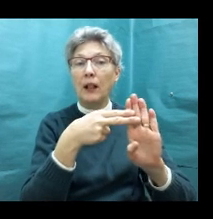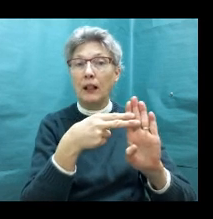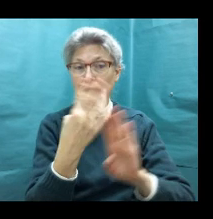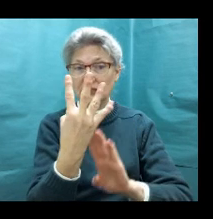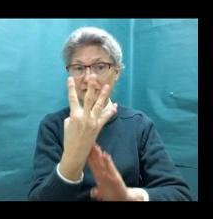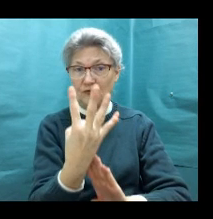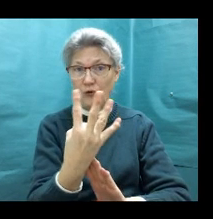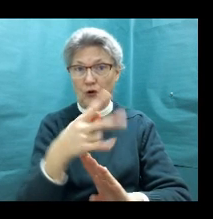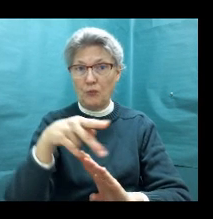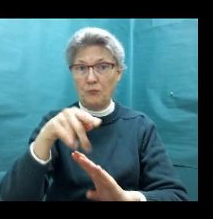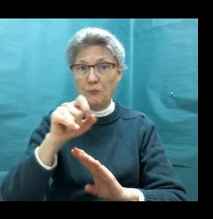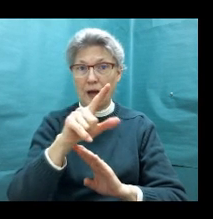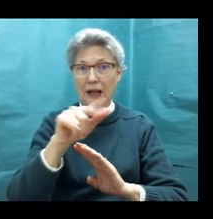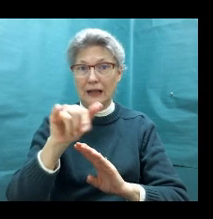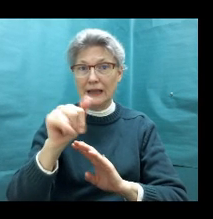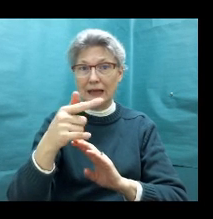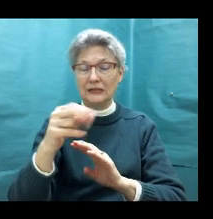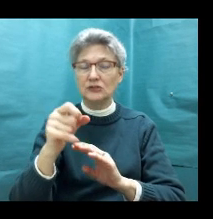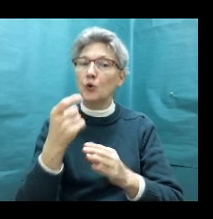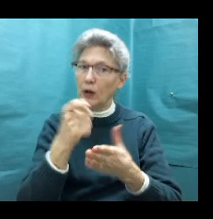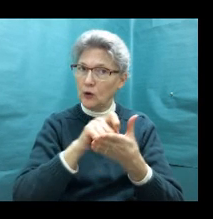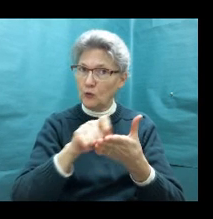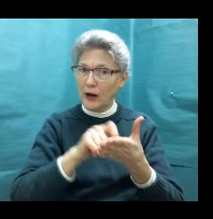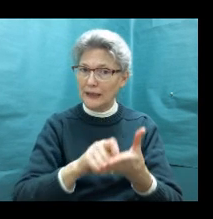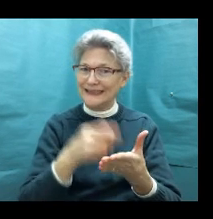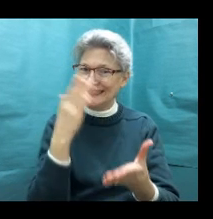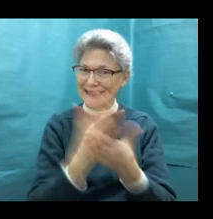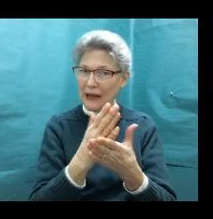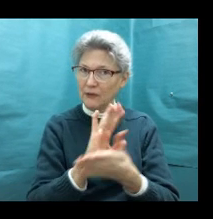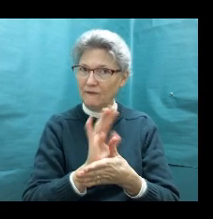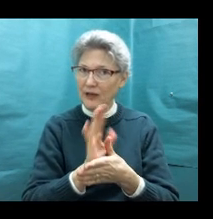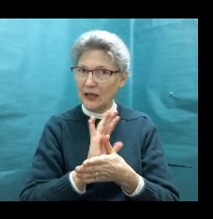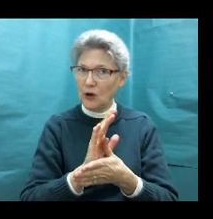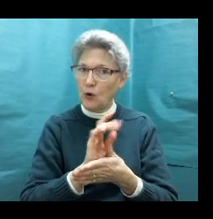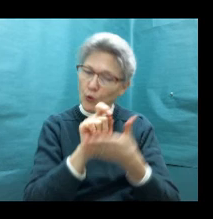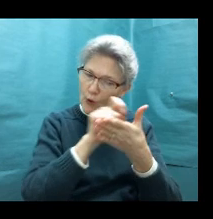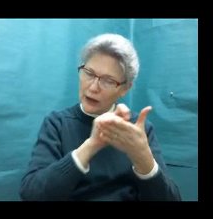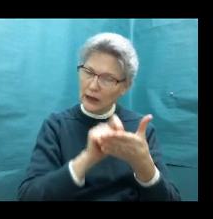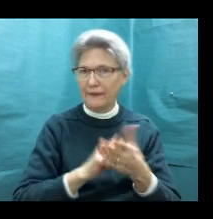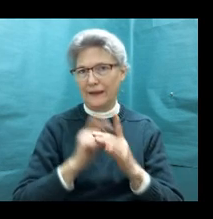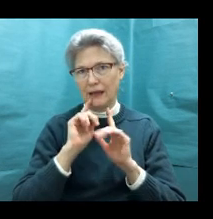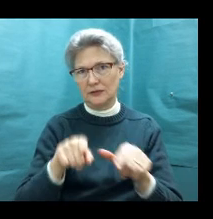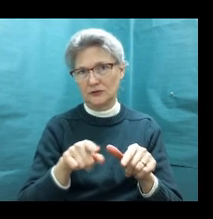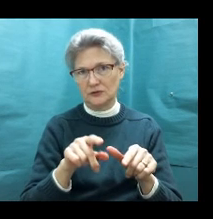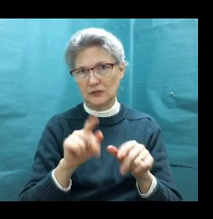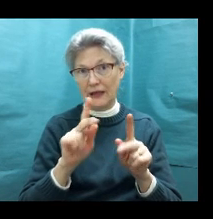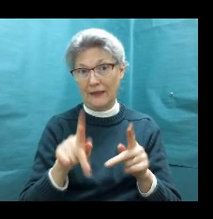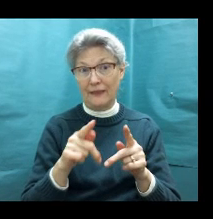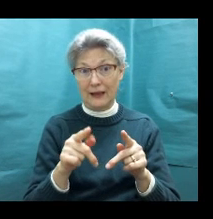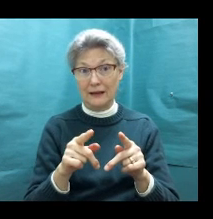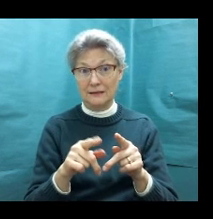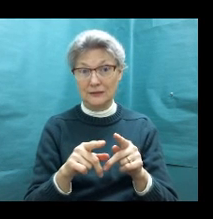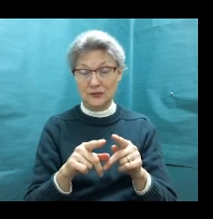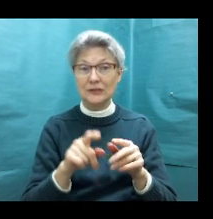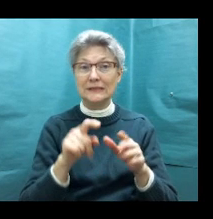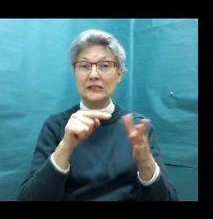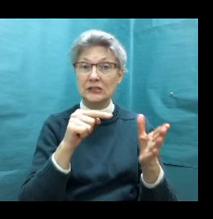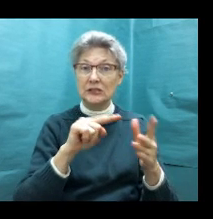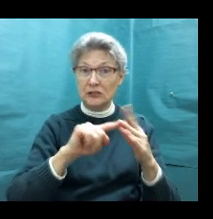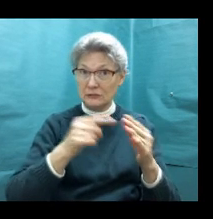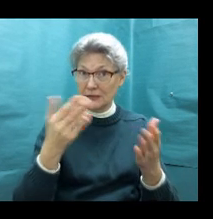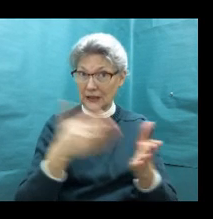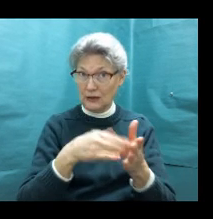down somewhere. You can pause the video, take your time, and then you can play when you are done.